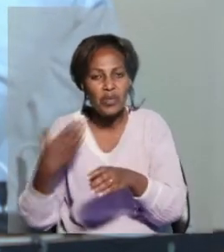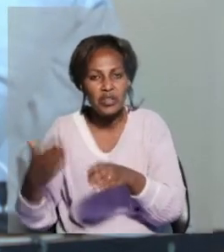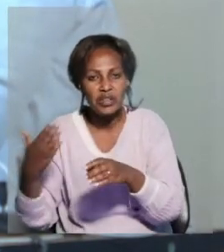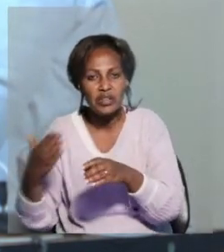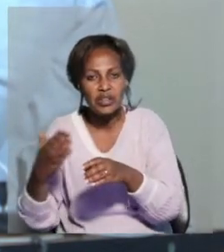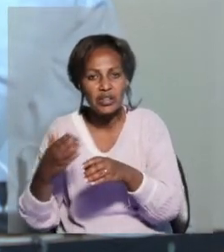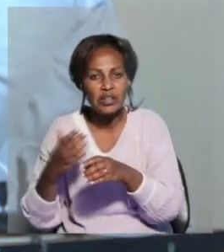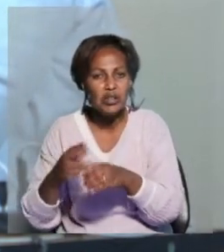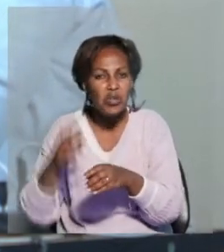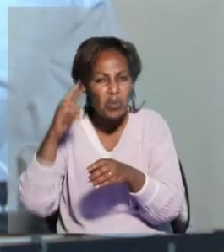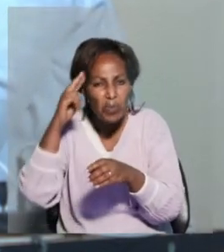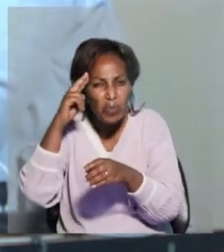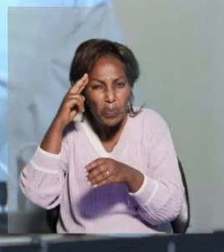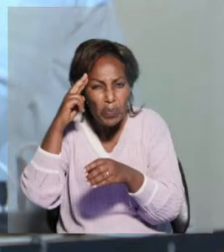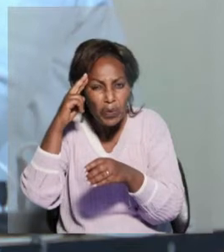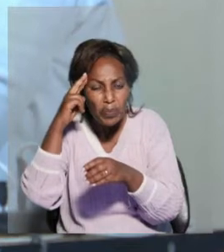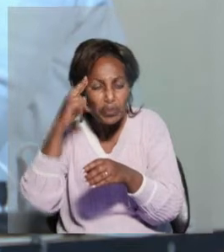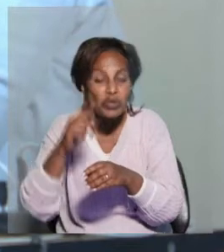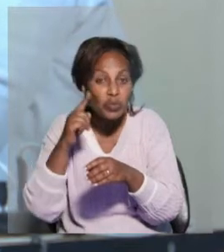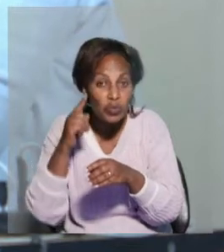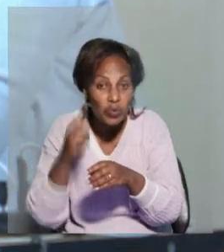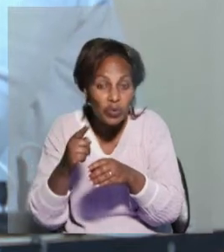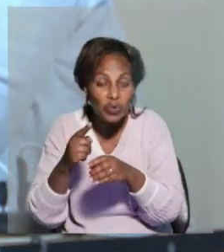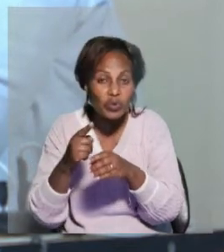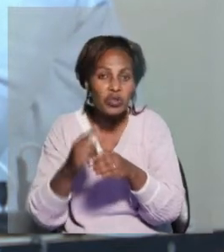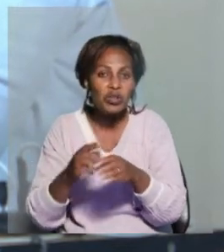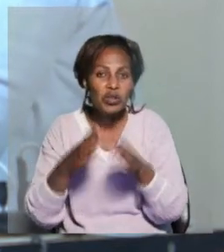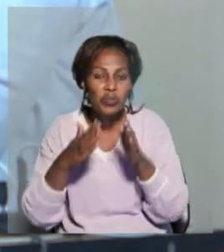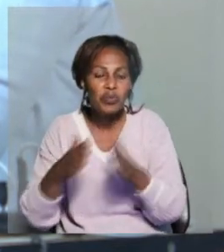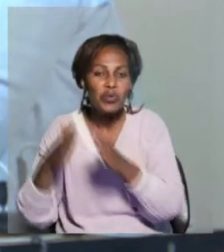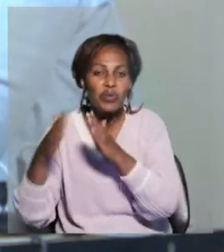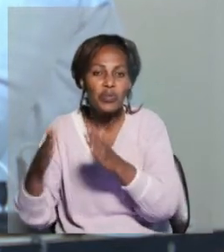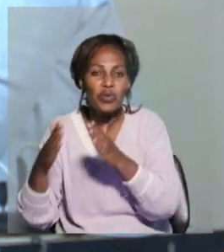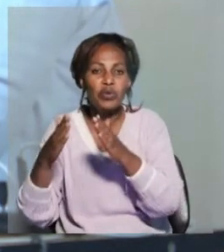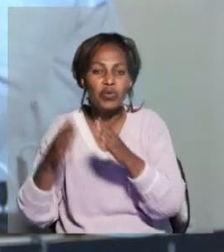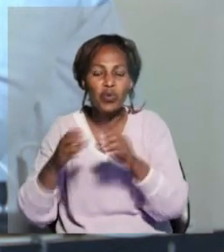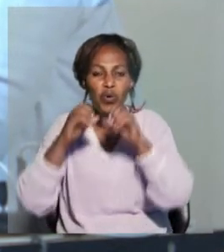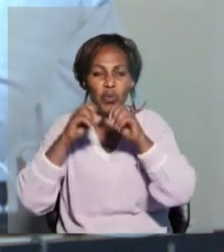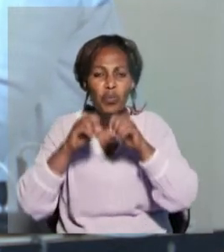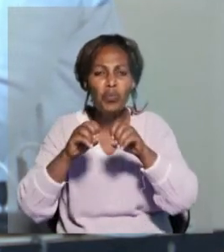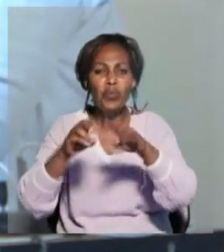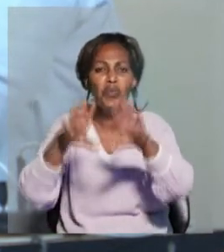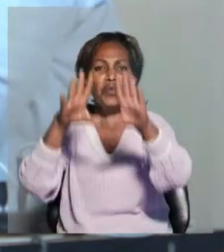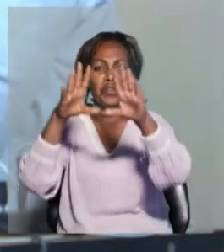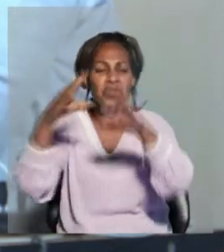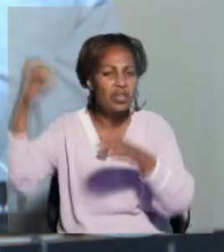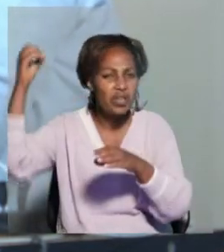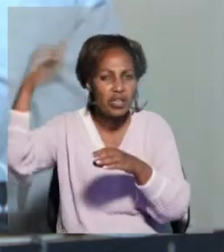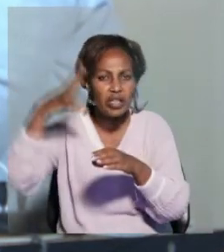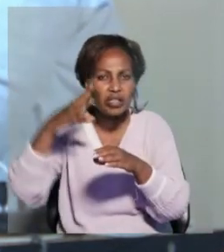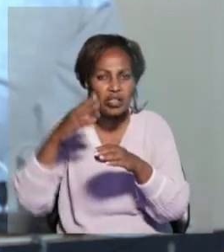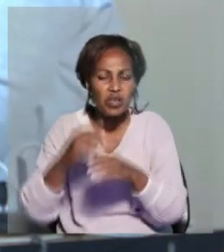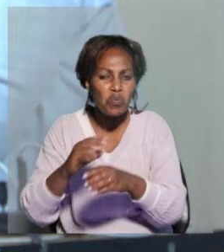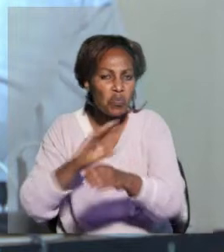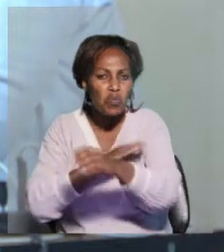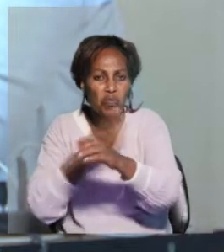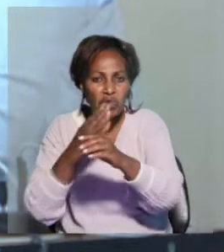purposefully designed to emit light when there is a potential difference across their